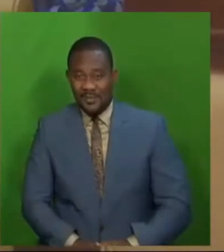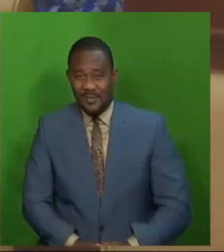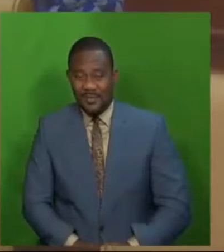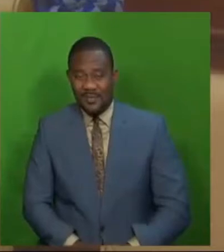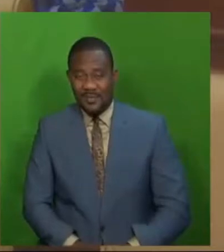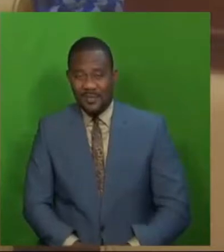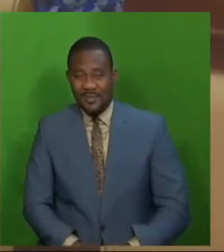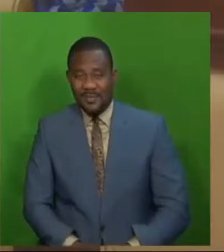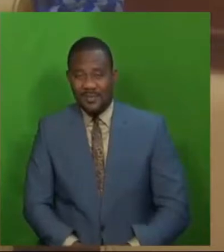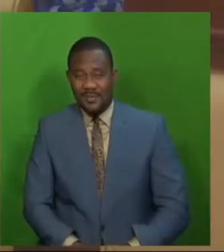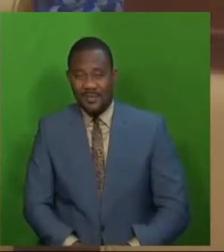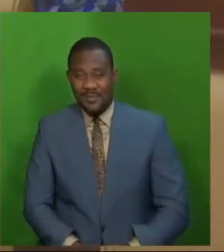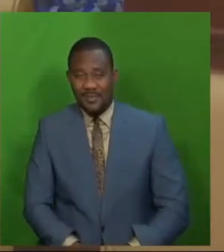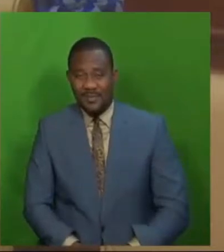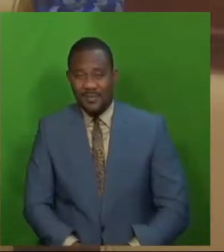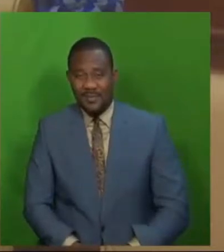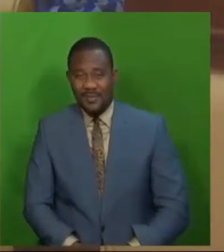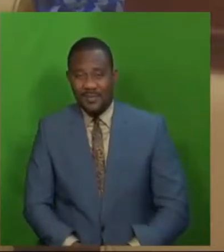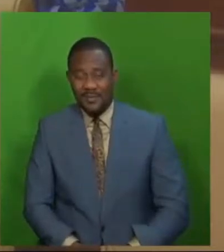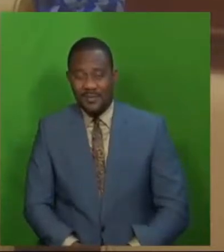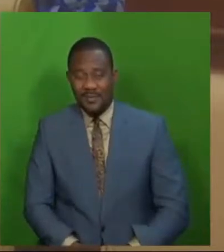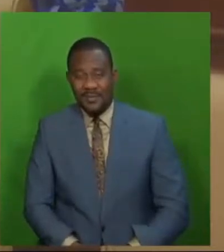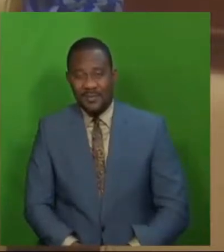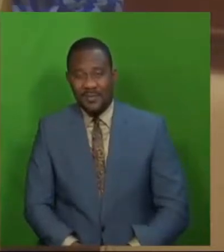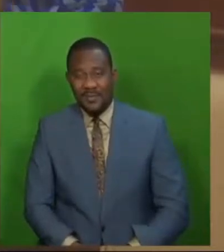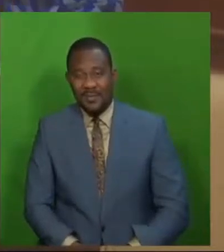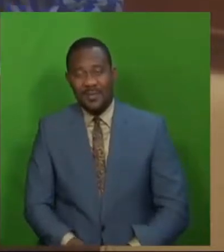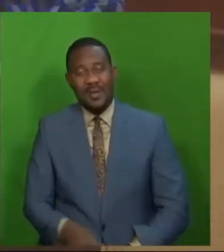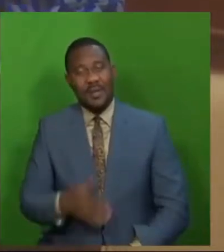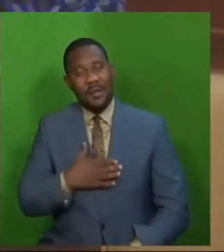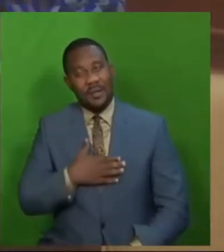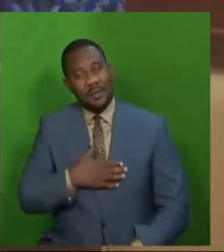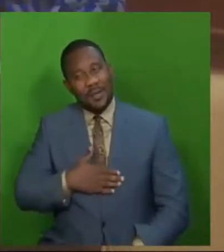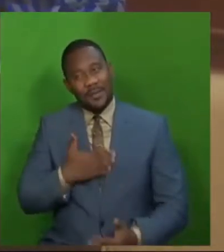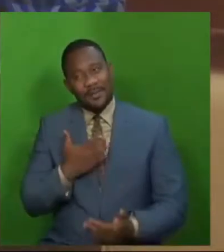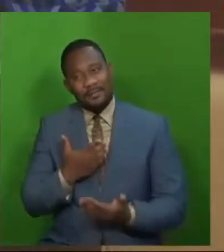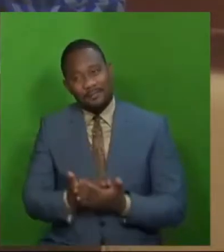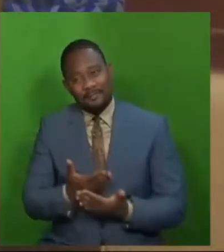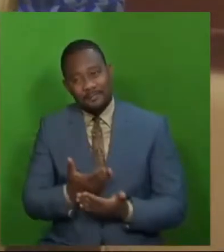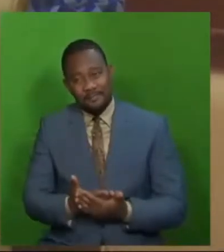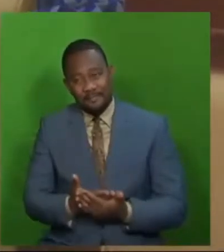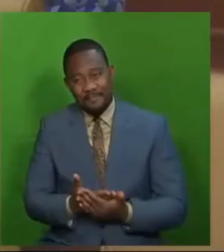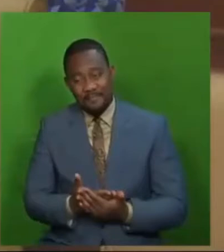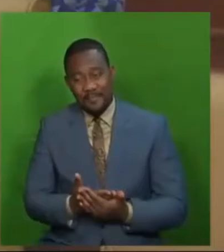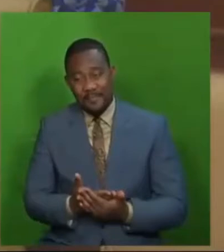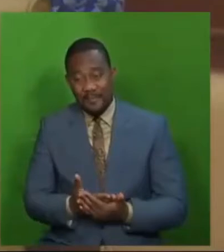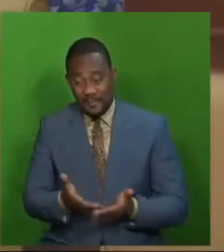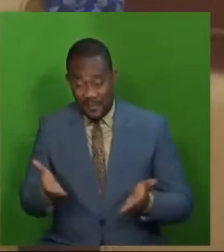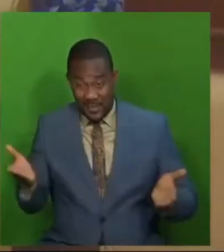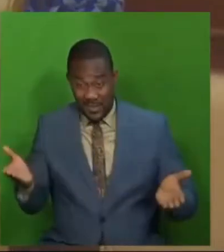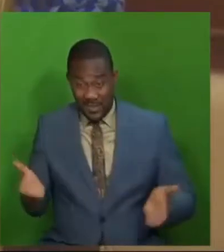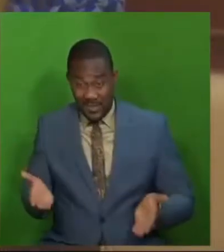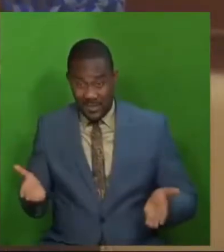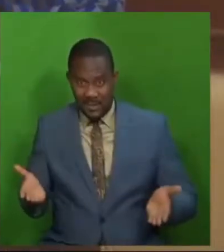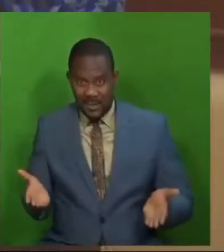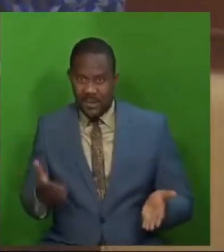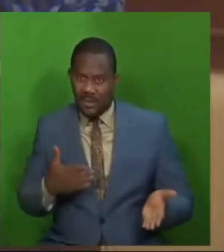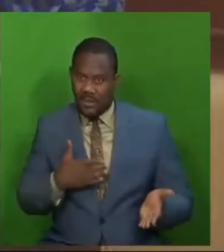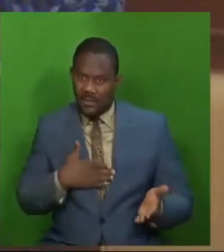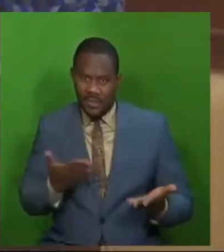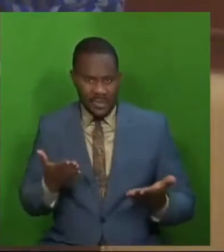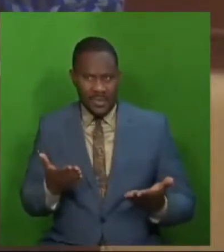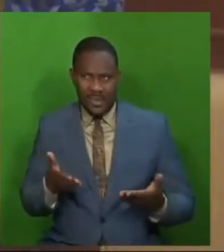Mr. Speaker, Yes. I will plead with you that this house is a house of records. I think you should allow me to put it out